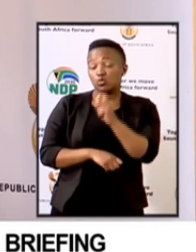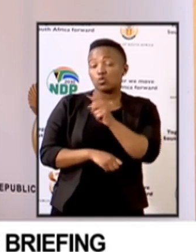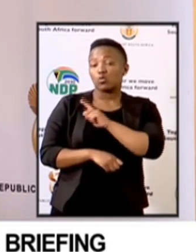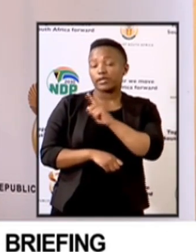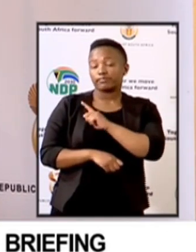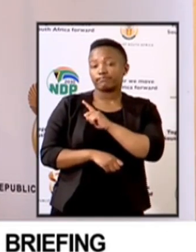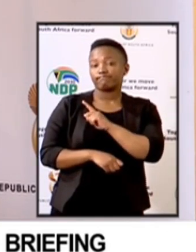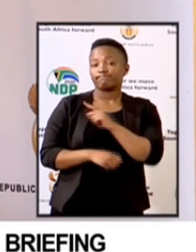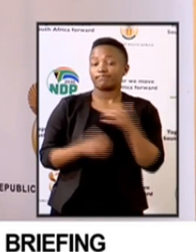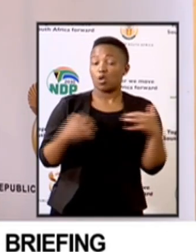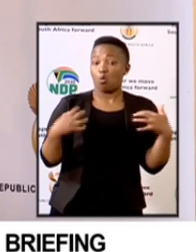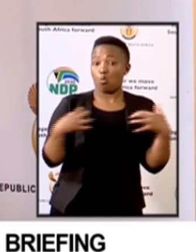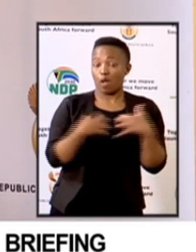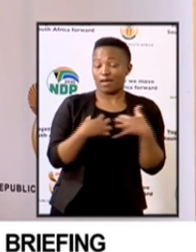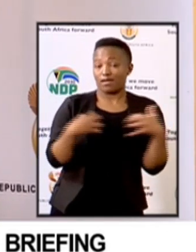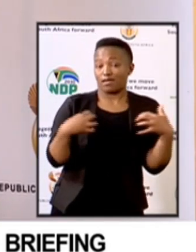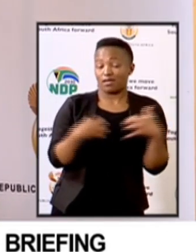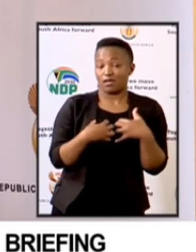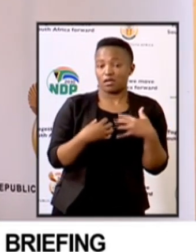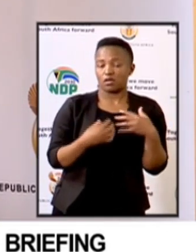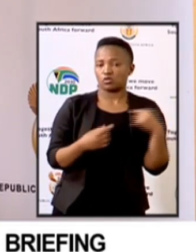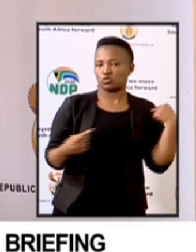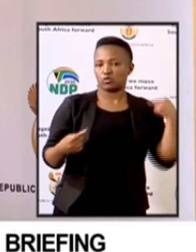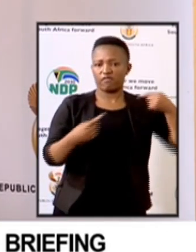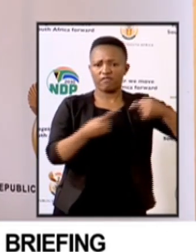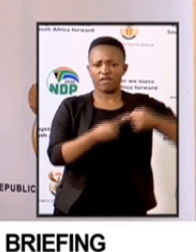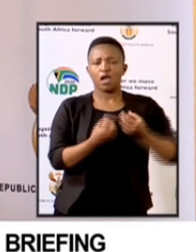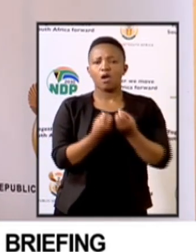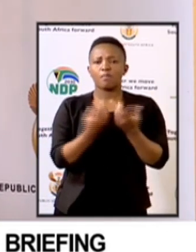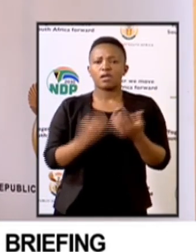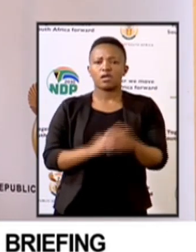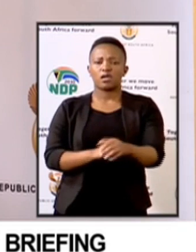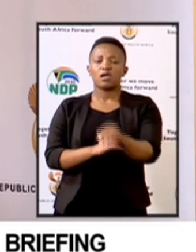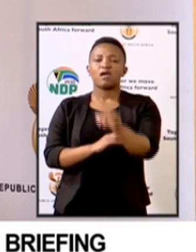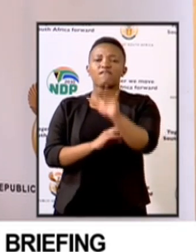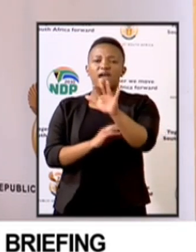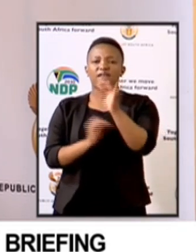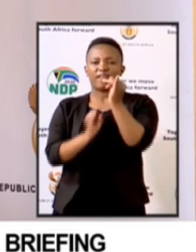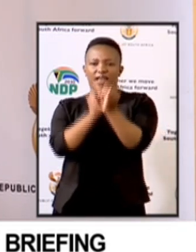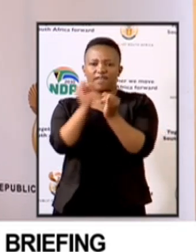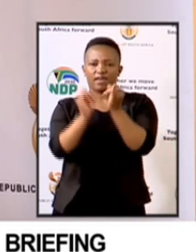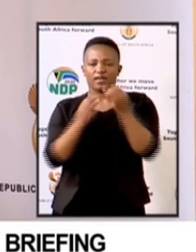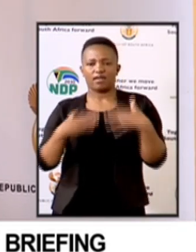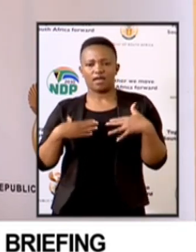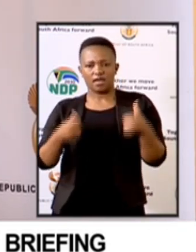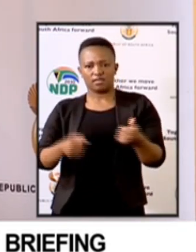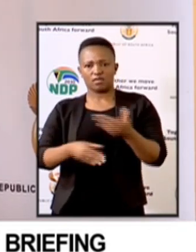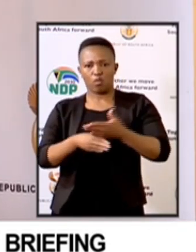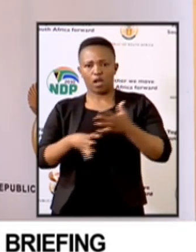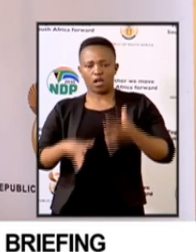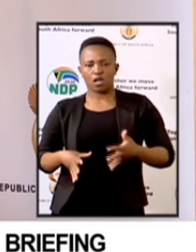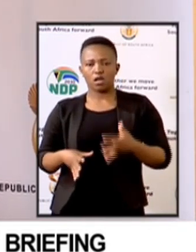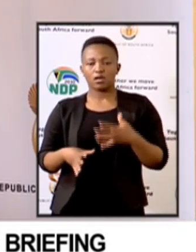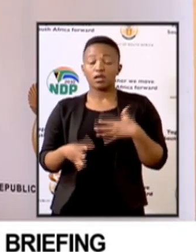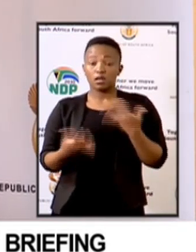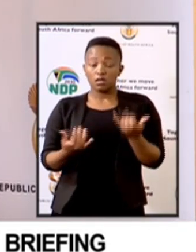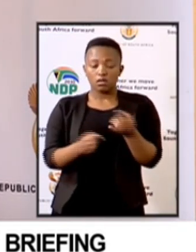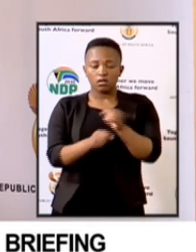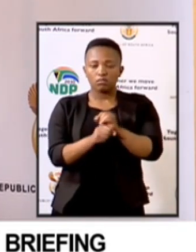date, there are 511 health workers that have been infected with the